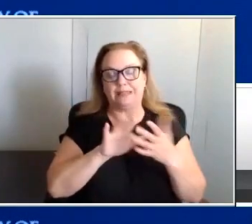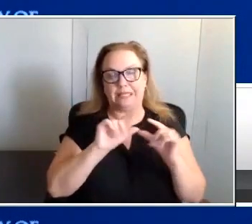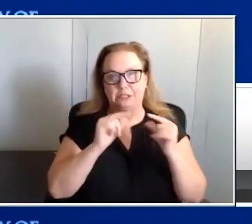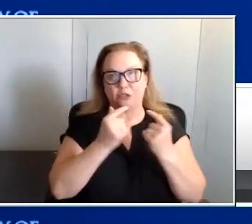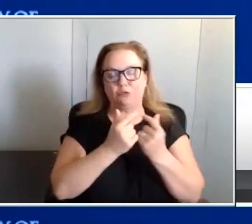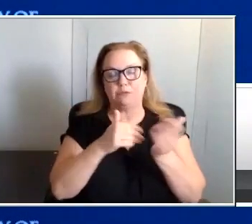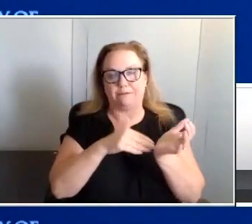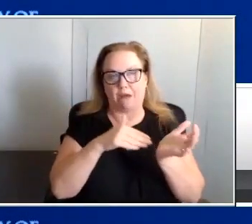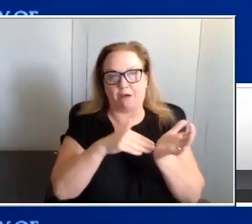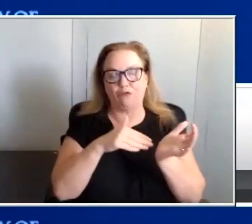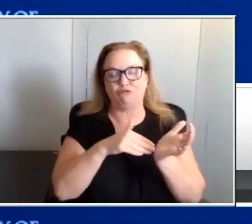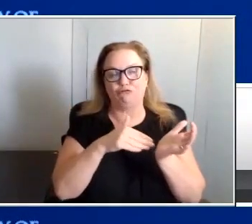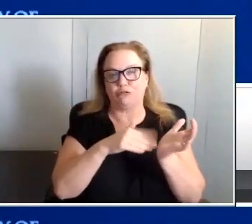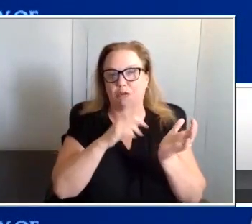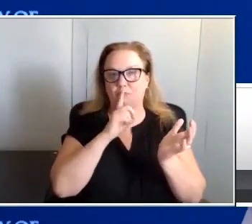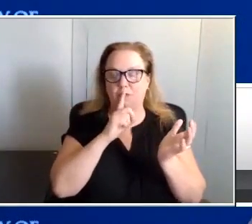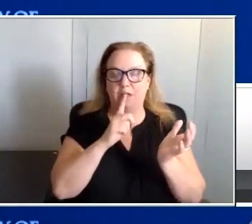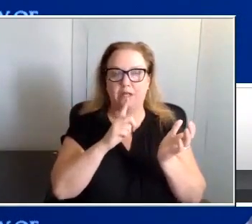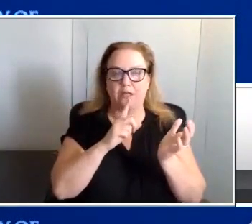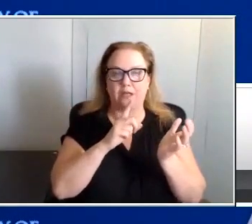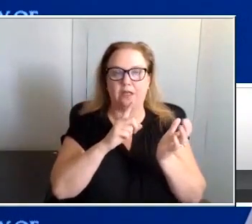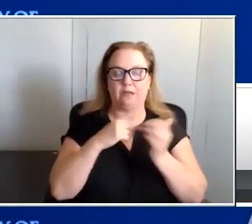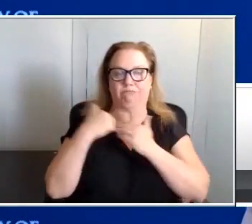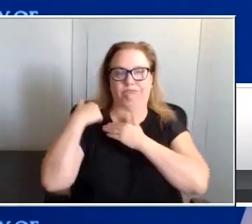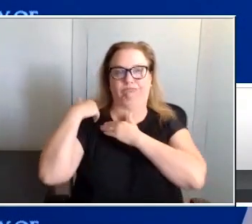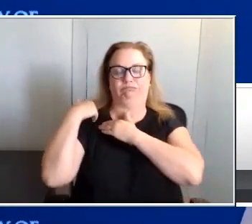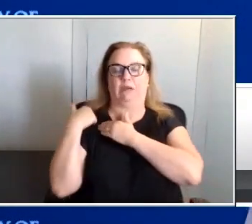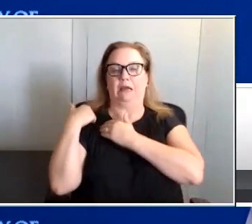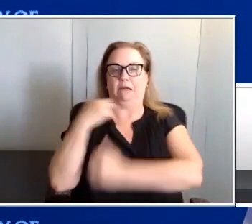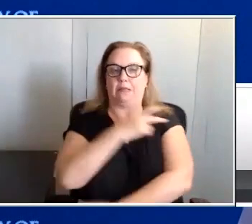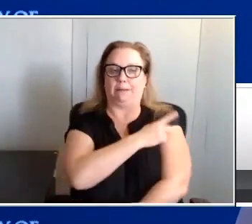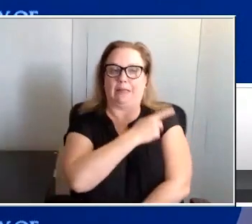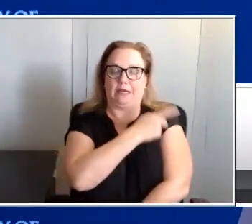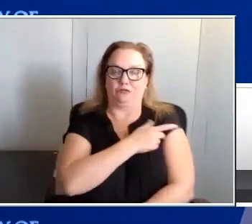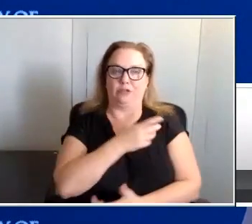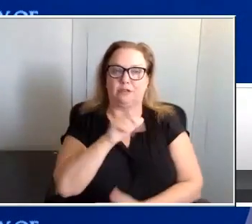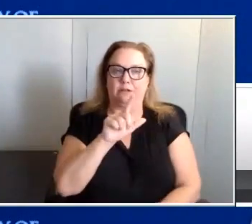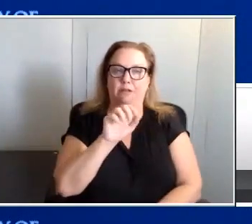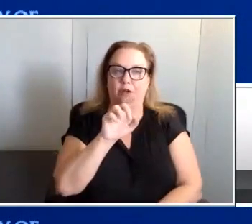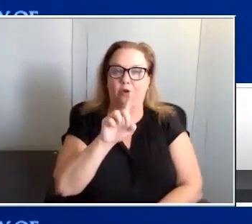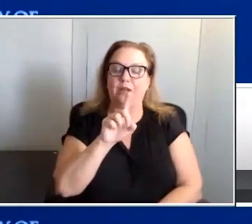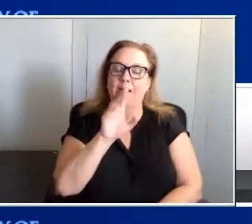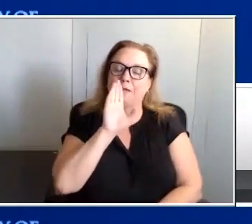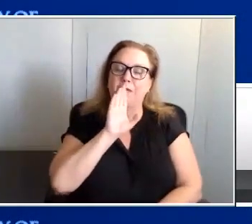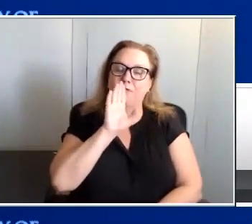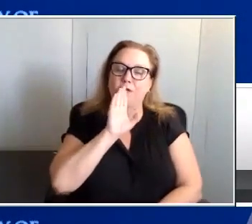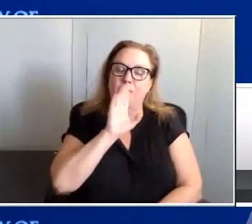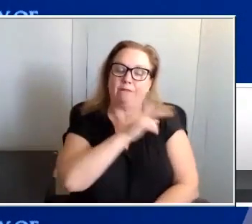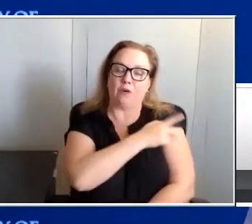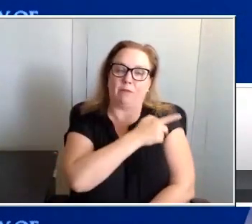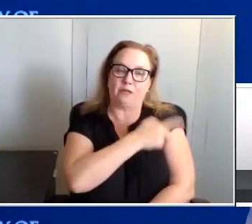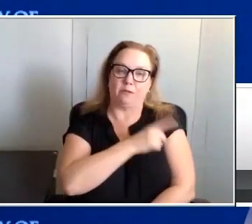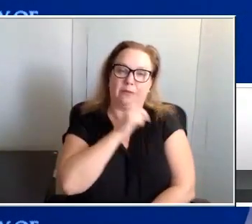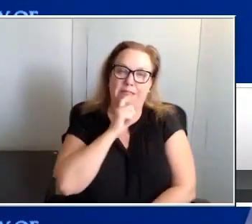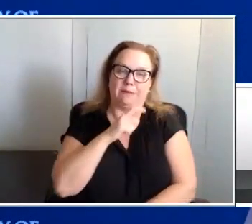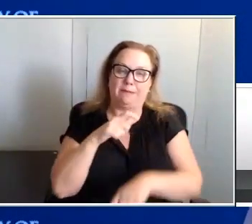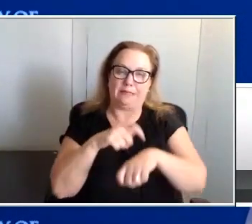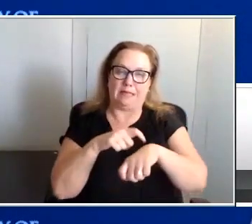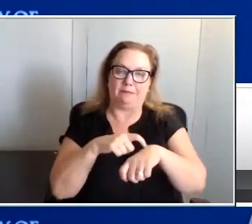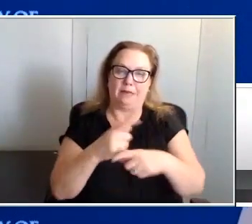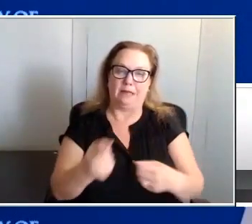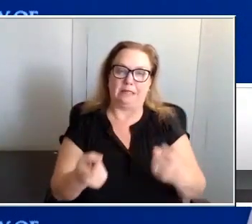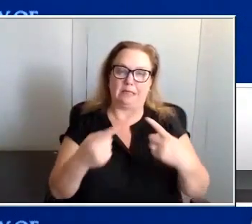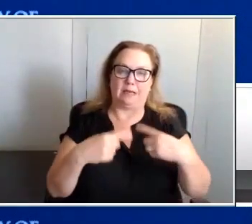physicians that are really going to be bearing the patient load brunt, and that can be frustrating for a patient as well because it may take time for them to get in to be